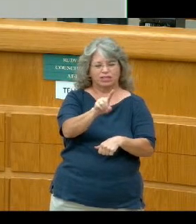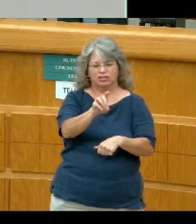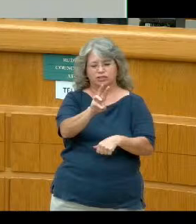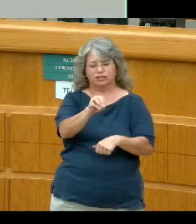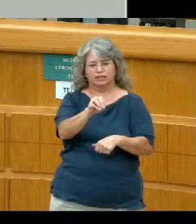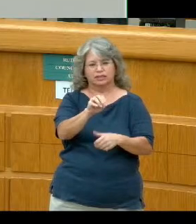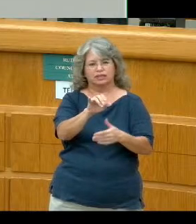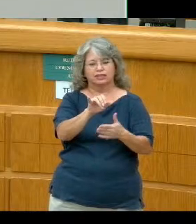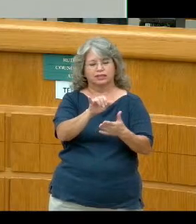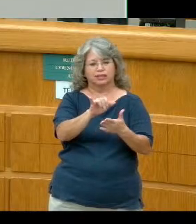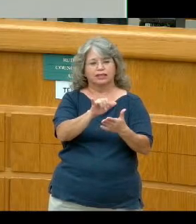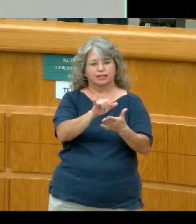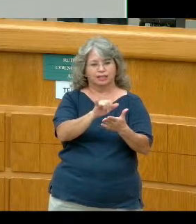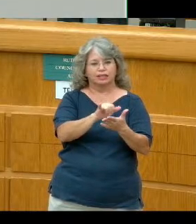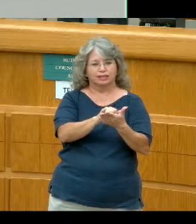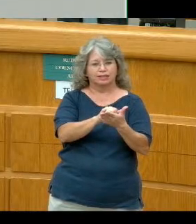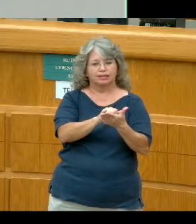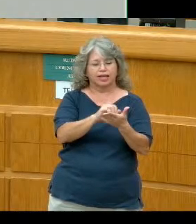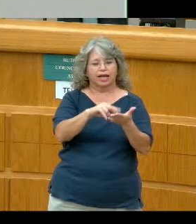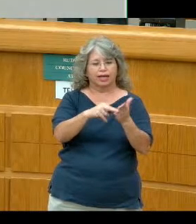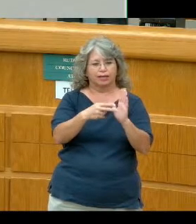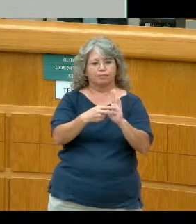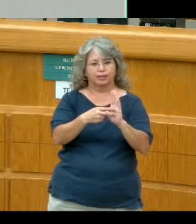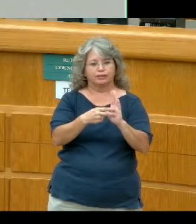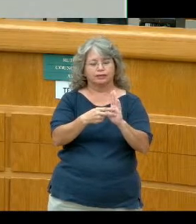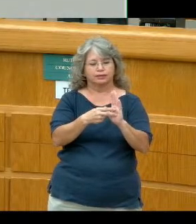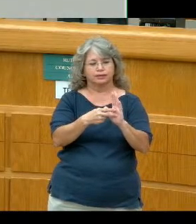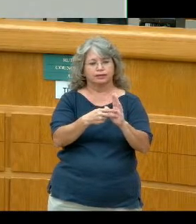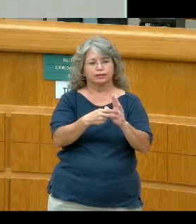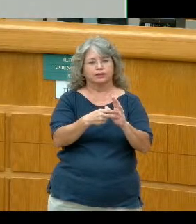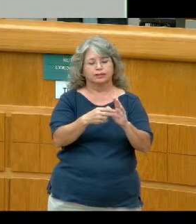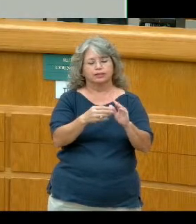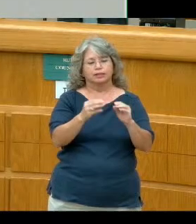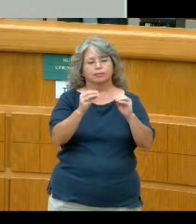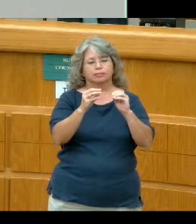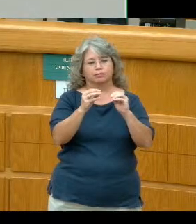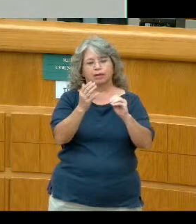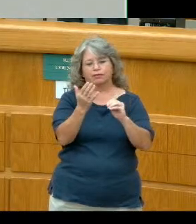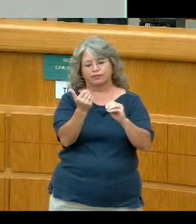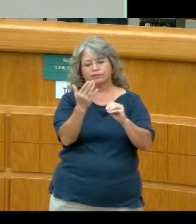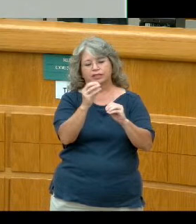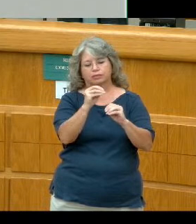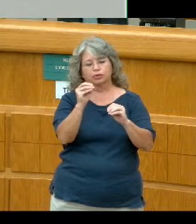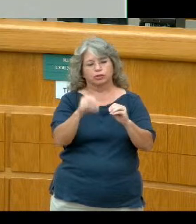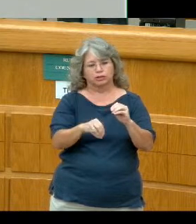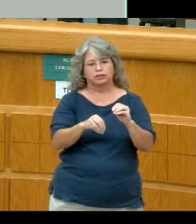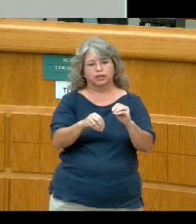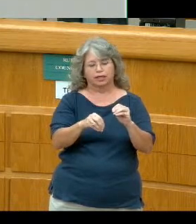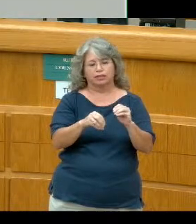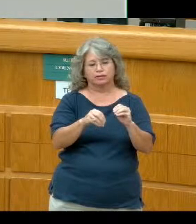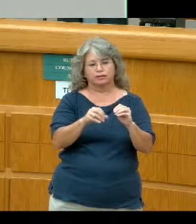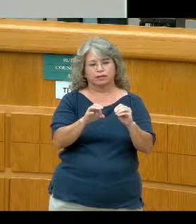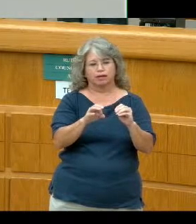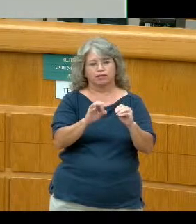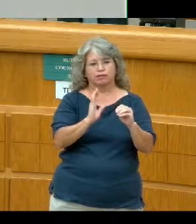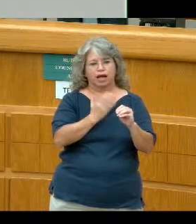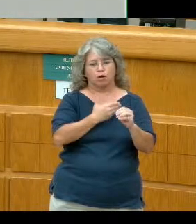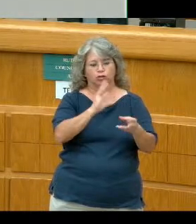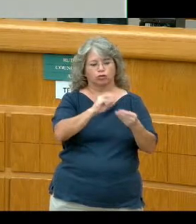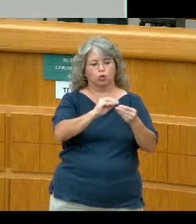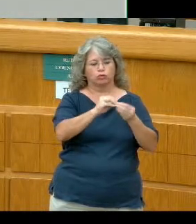160 on this graph is 15% of the people in the hospitals having COVID. So we started to do something